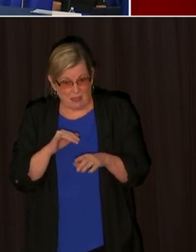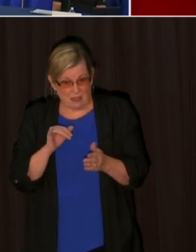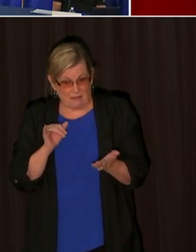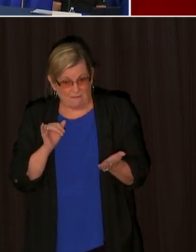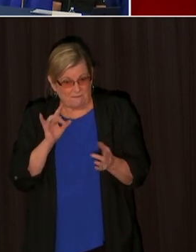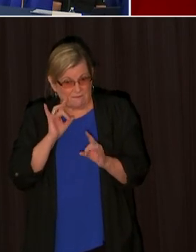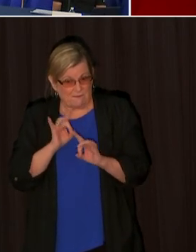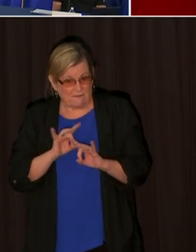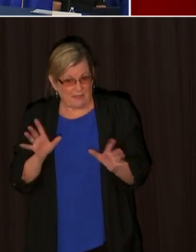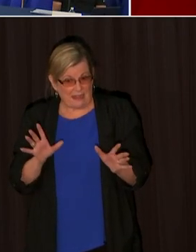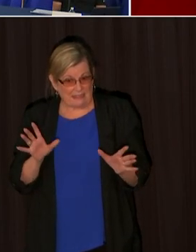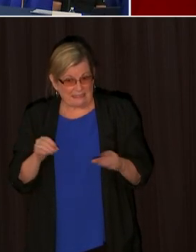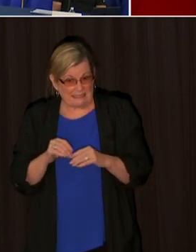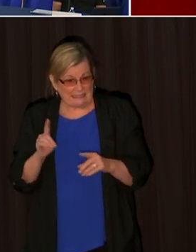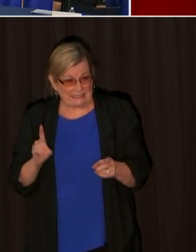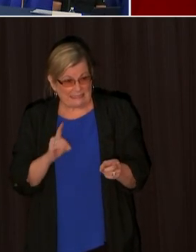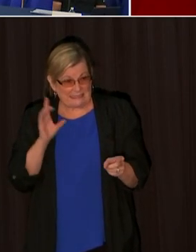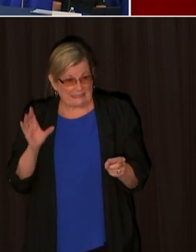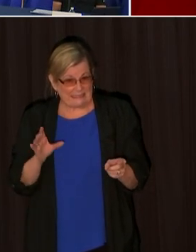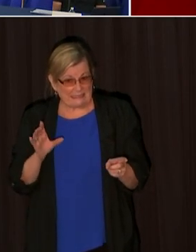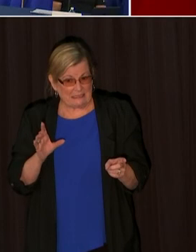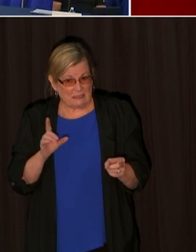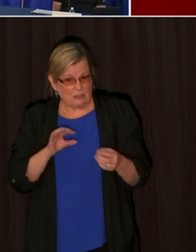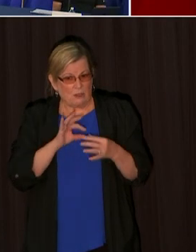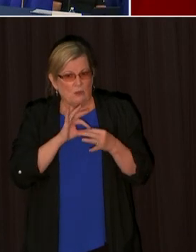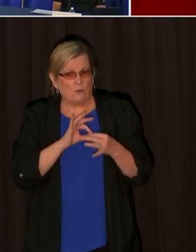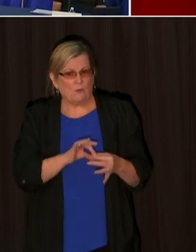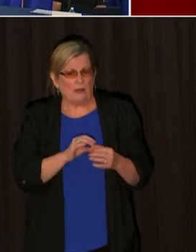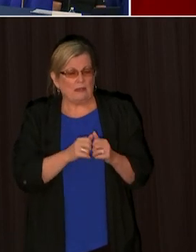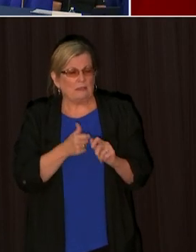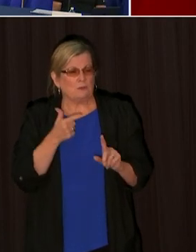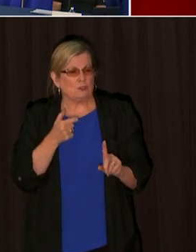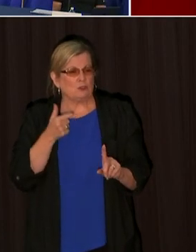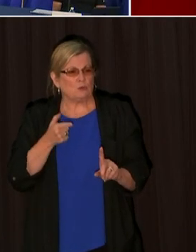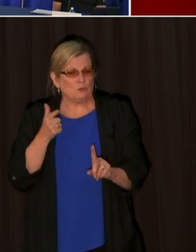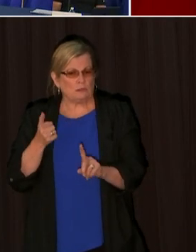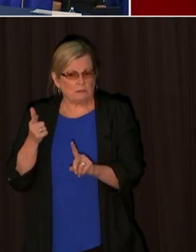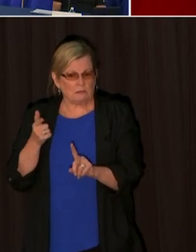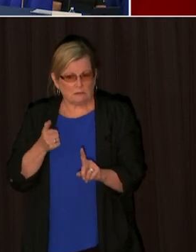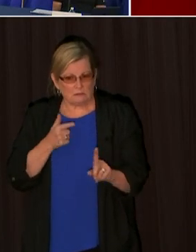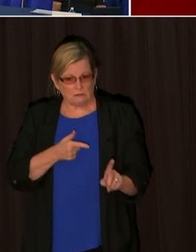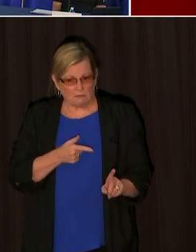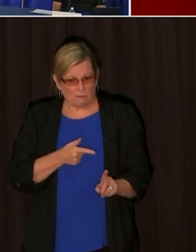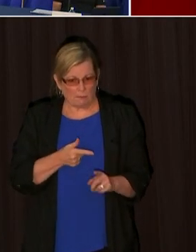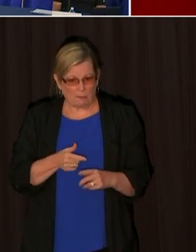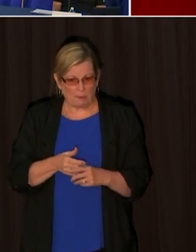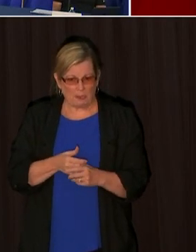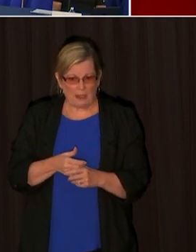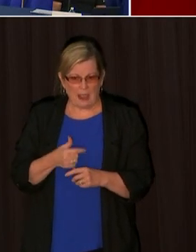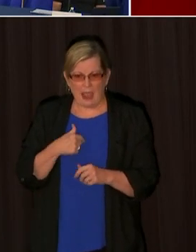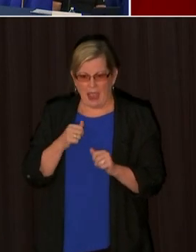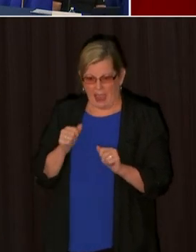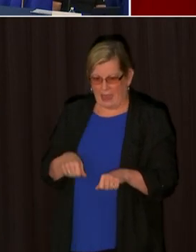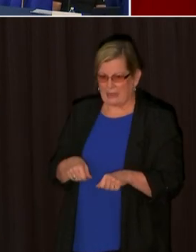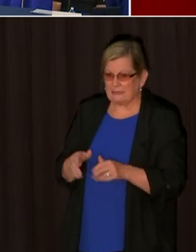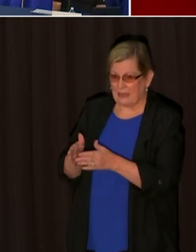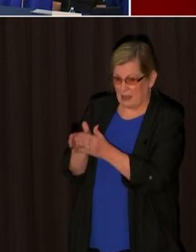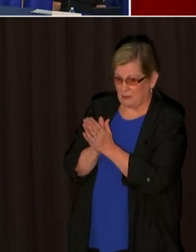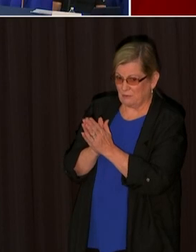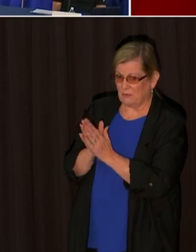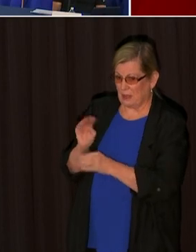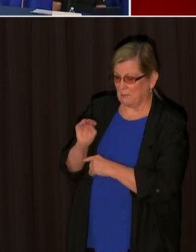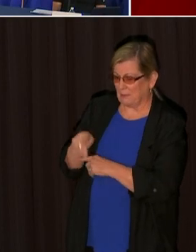with regards to shooting deaths. That's just available. I'm happy to have MPD follow up with you on those